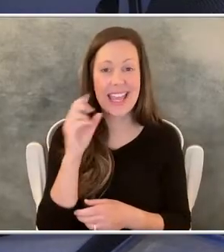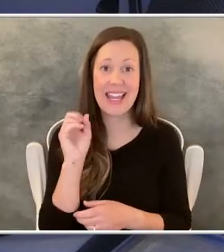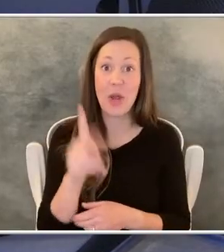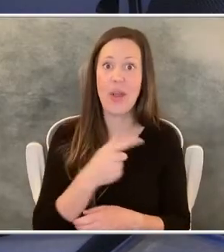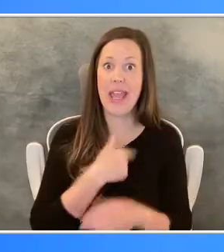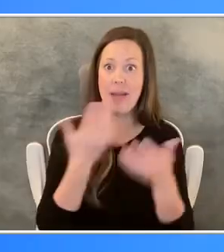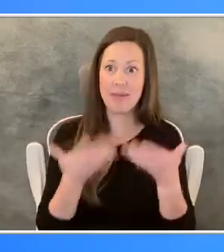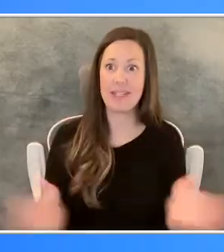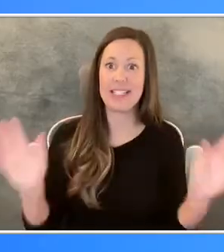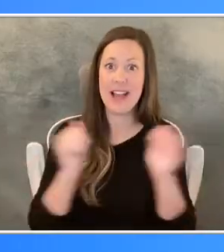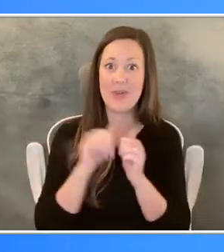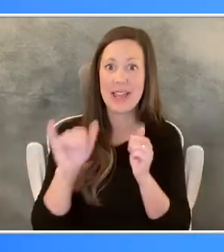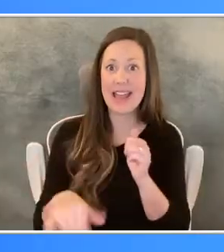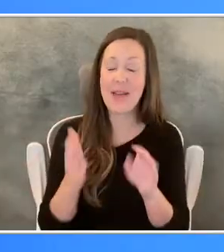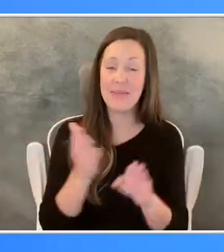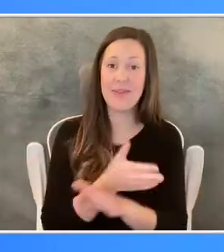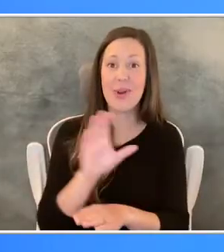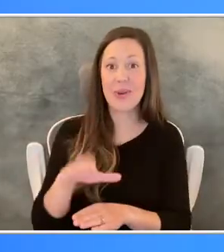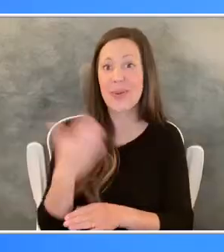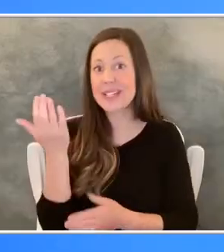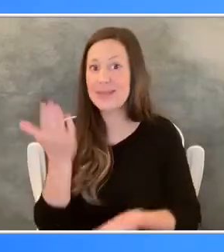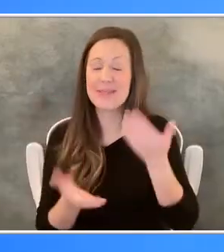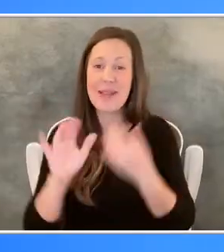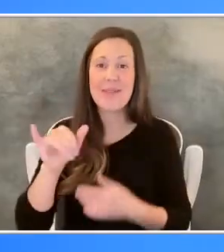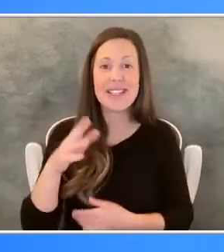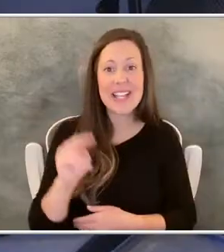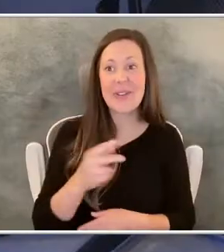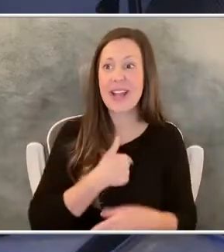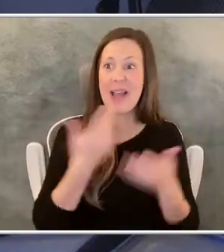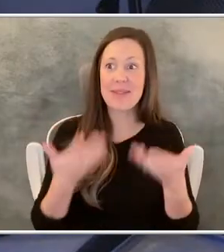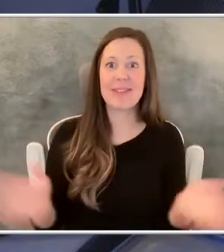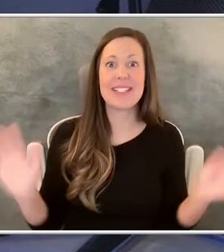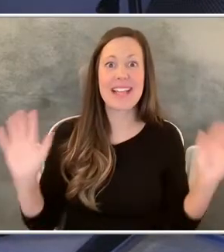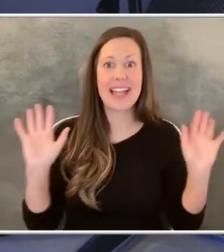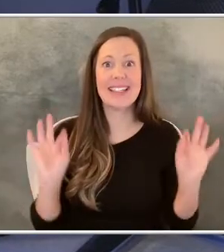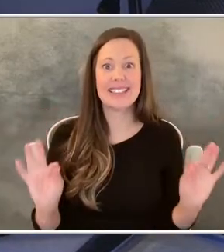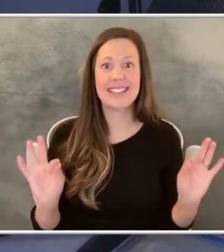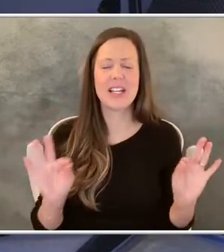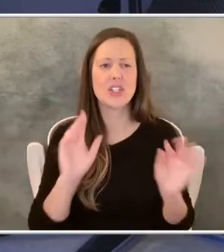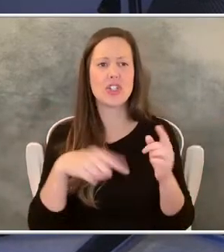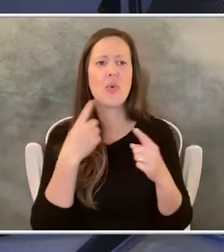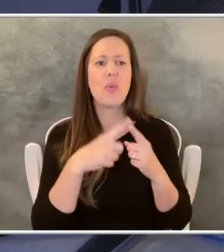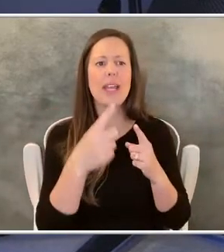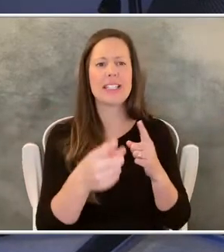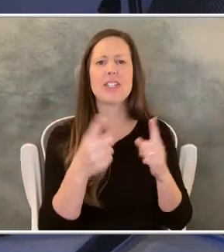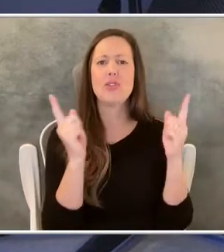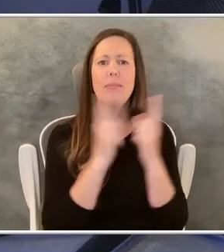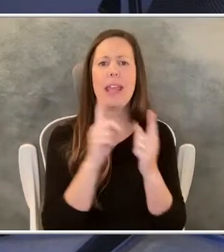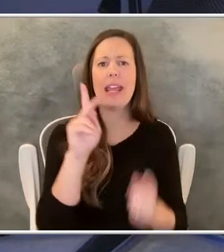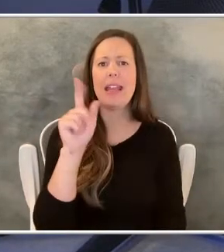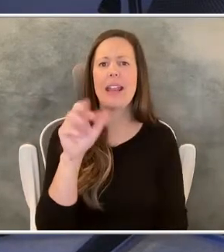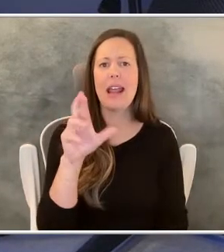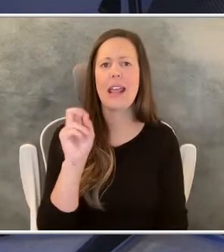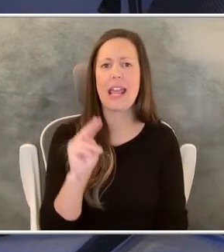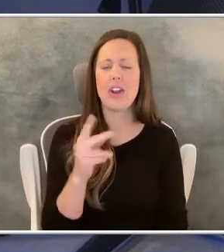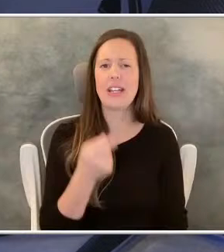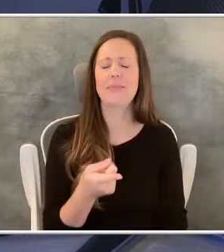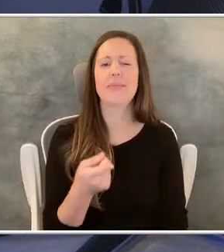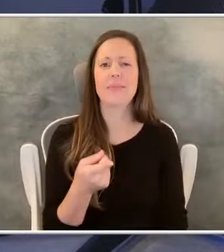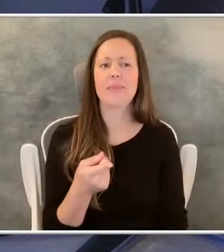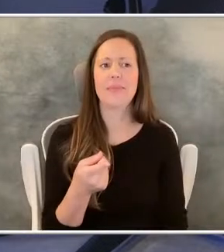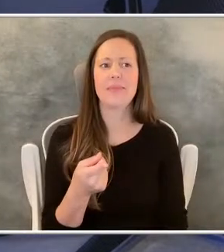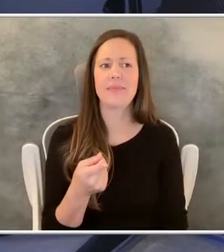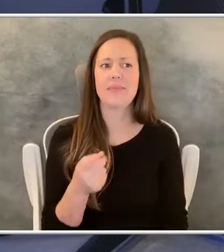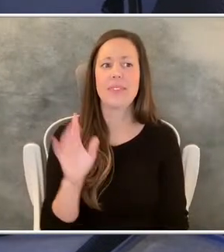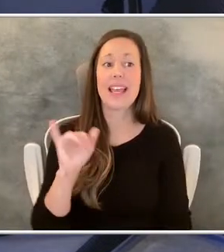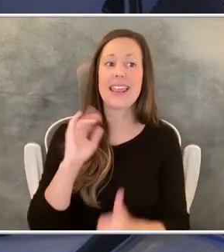by Christmas, maybe January. I'm done. So when did you meet Karen? When did she come into your world? That first visit with